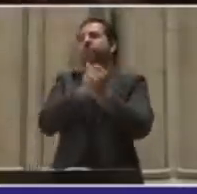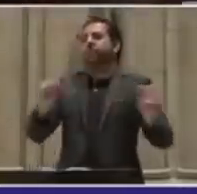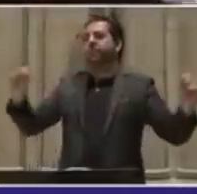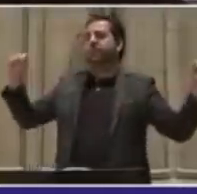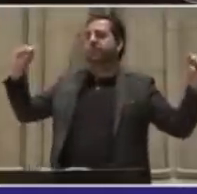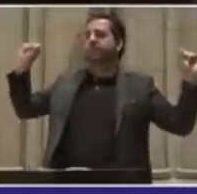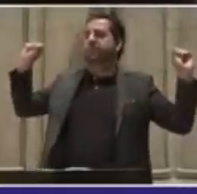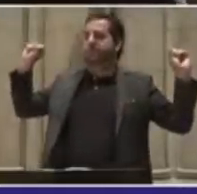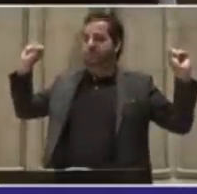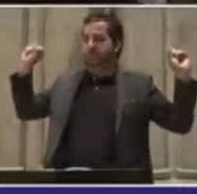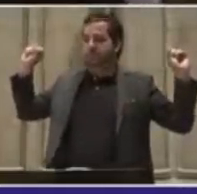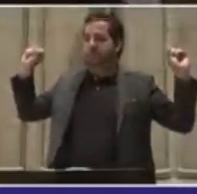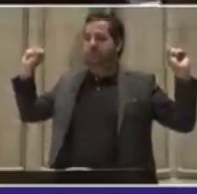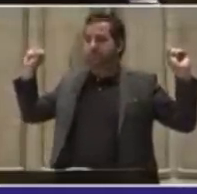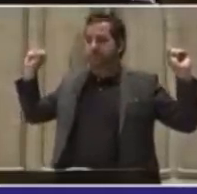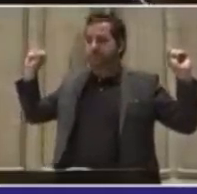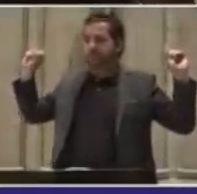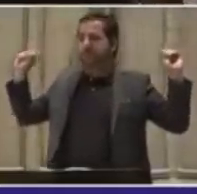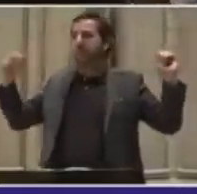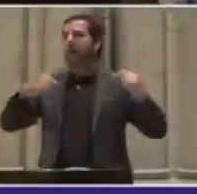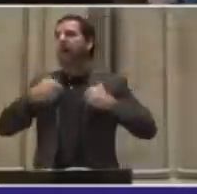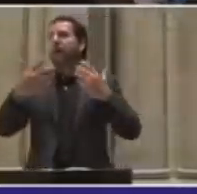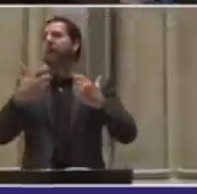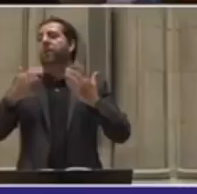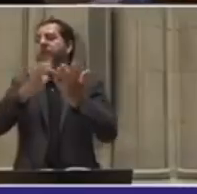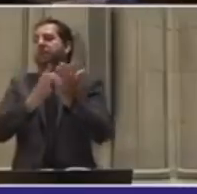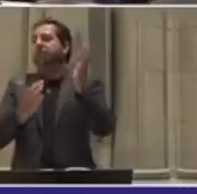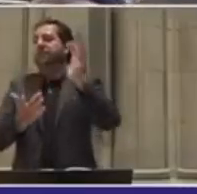freedom, I want